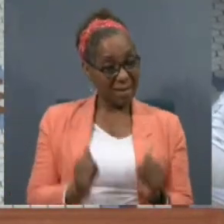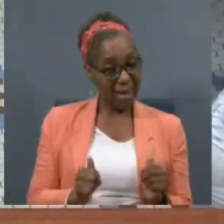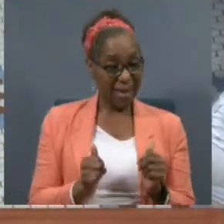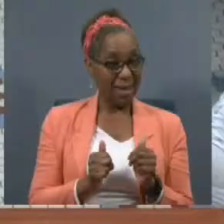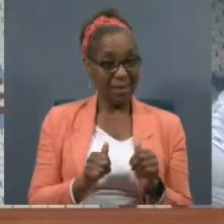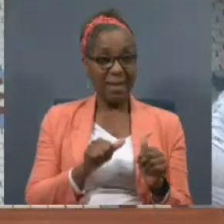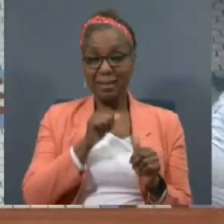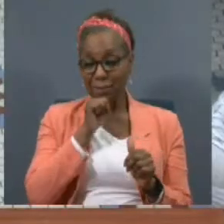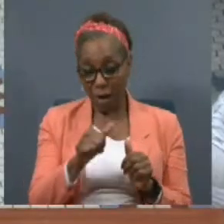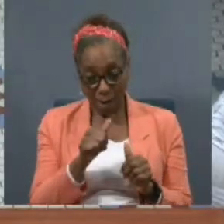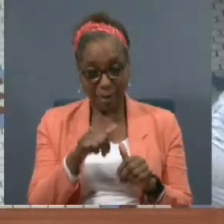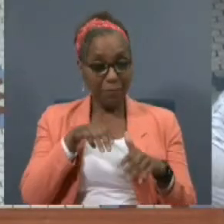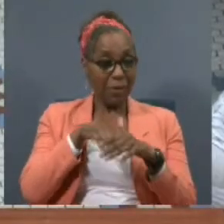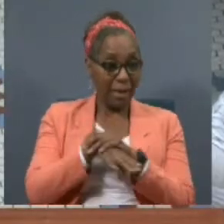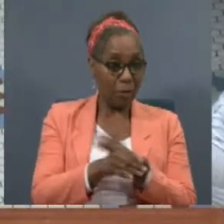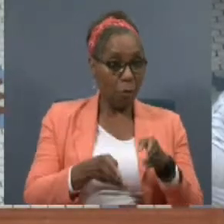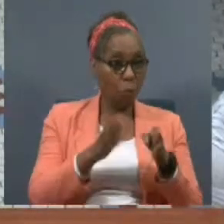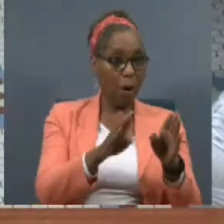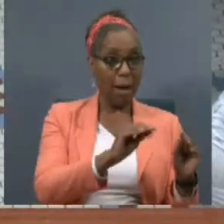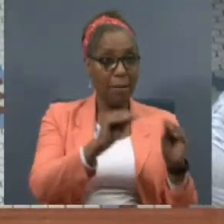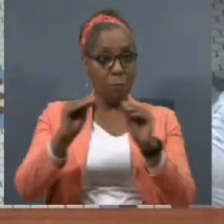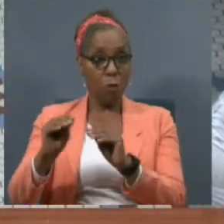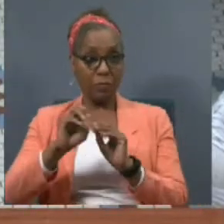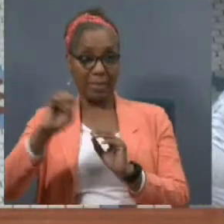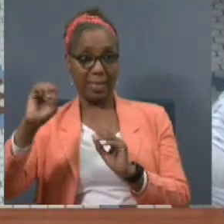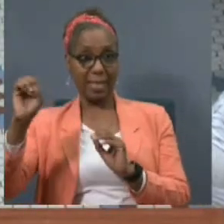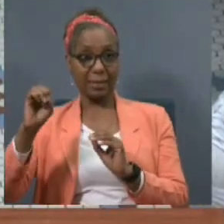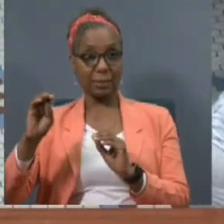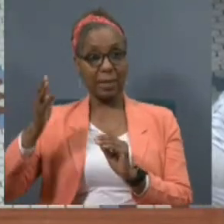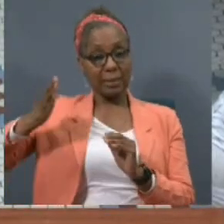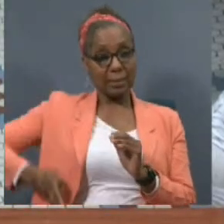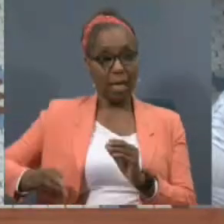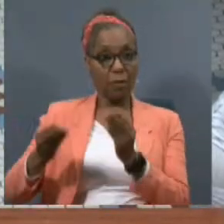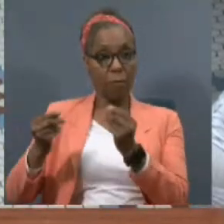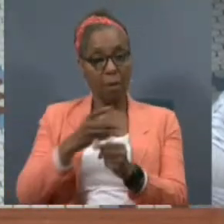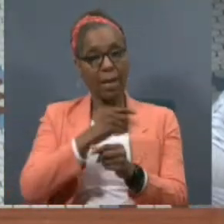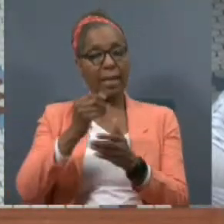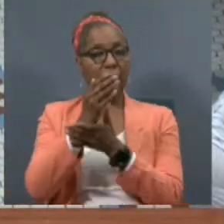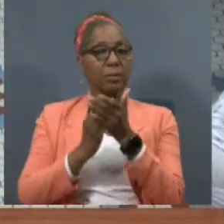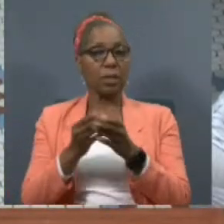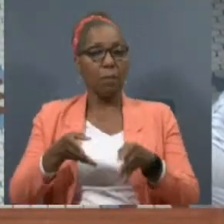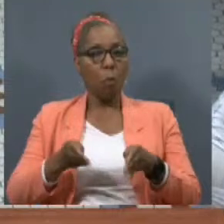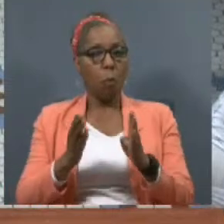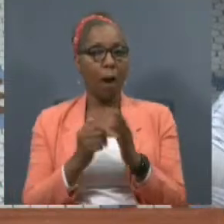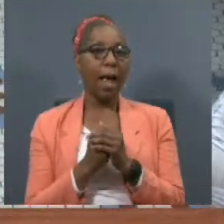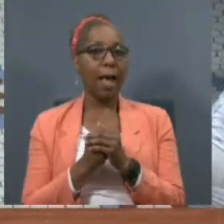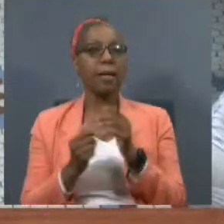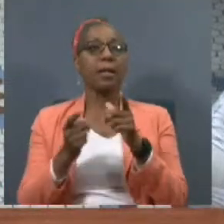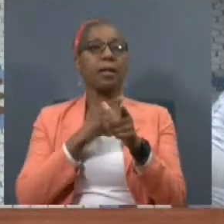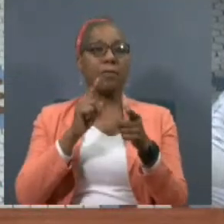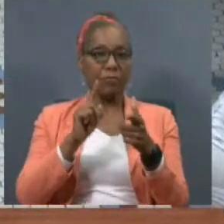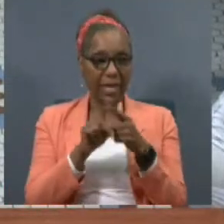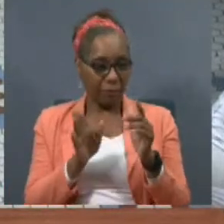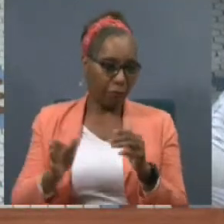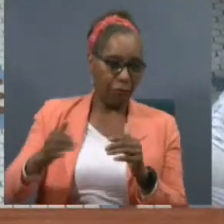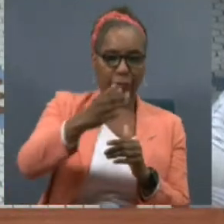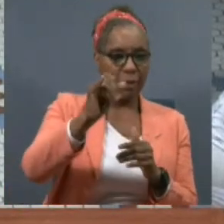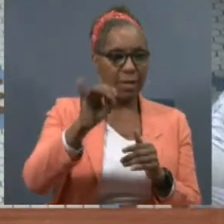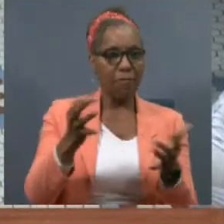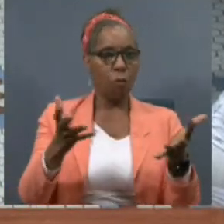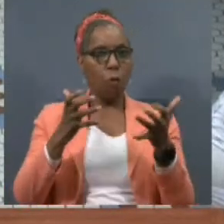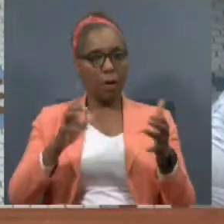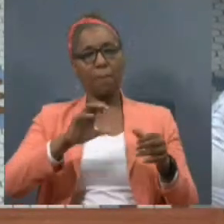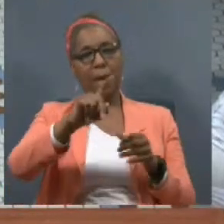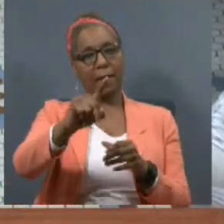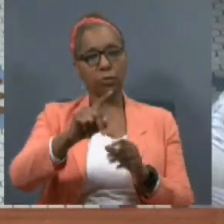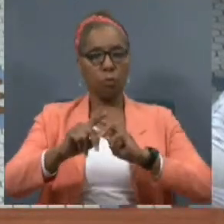not the entranceway be moved to the east side of the property in some way to then swing around if you want to and go